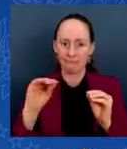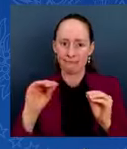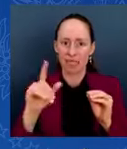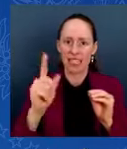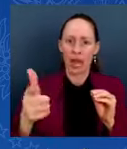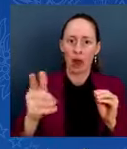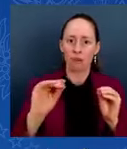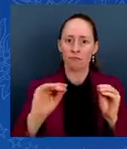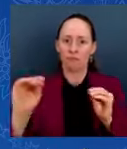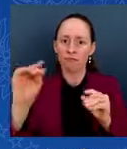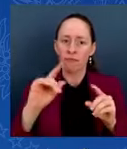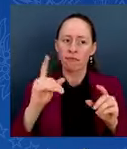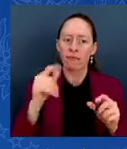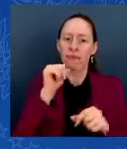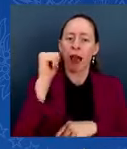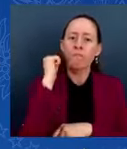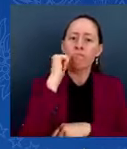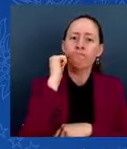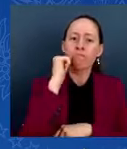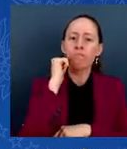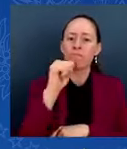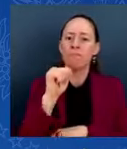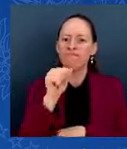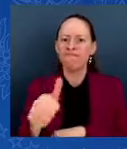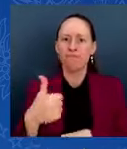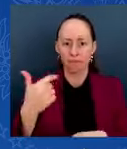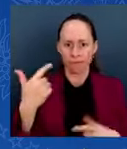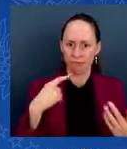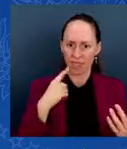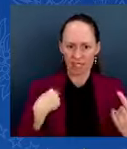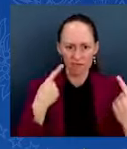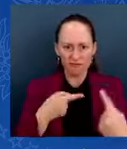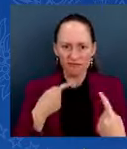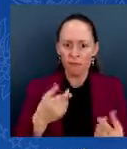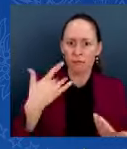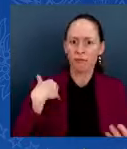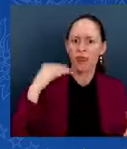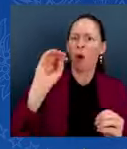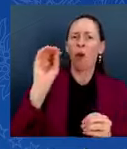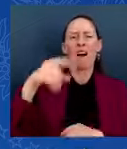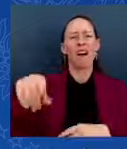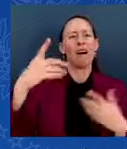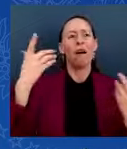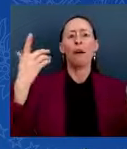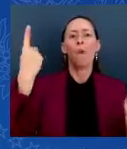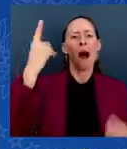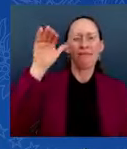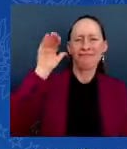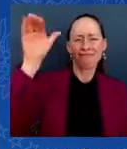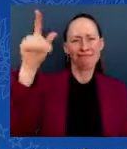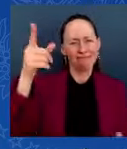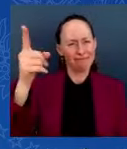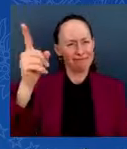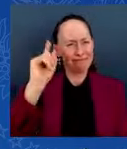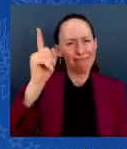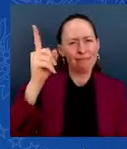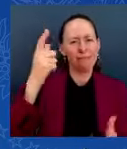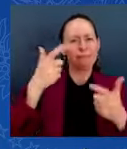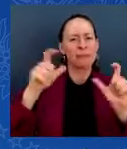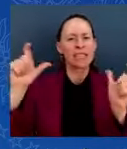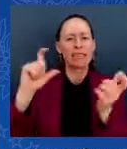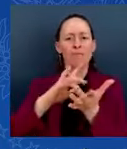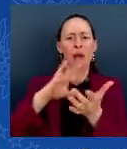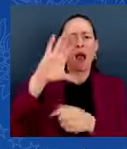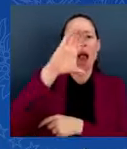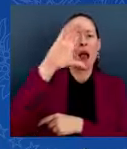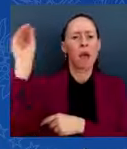Big Pharma for patients like me. But thanks to President Biden and Vice President Harris's Inflation Reduction